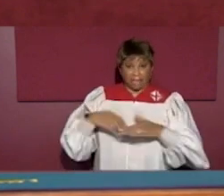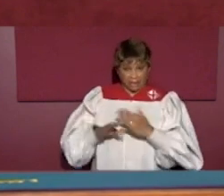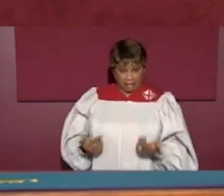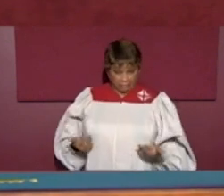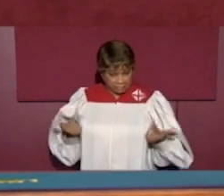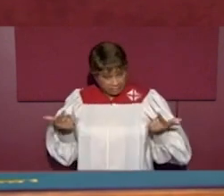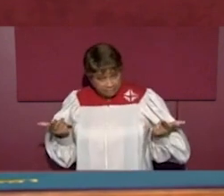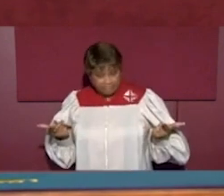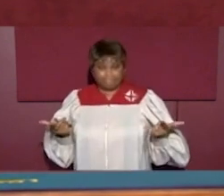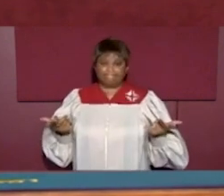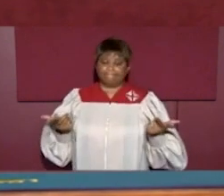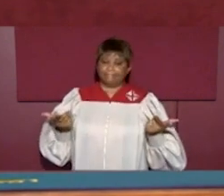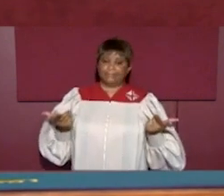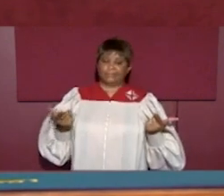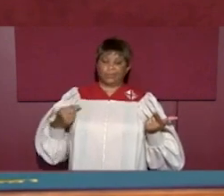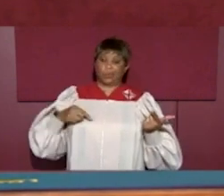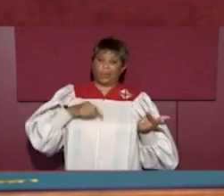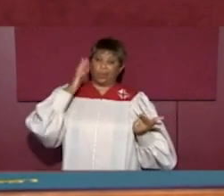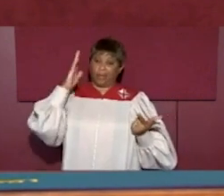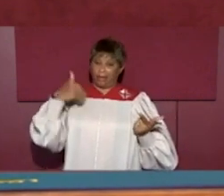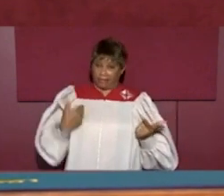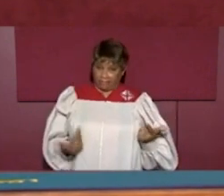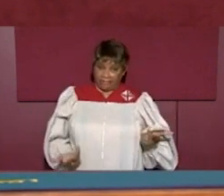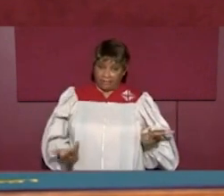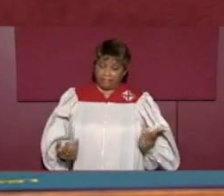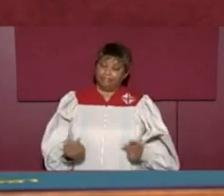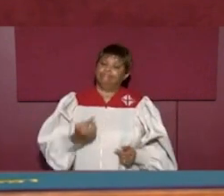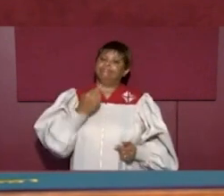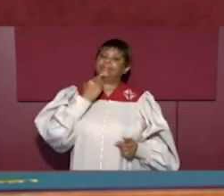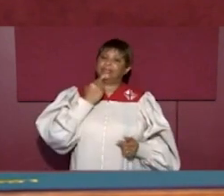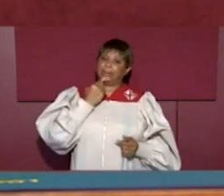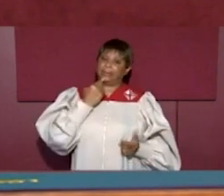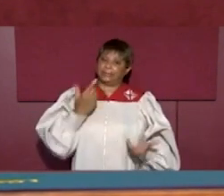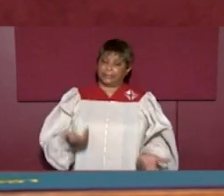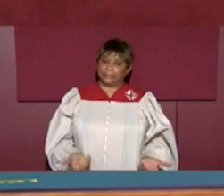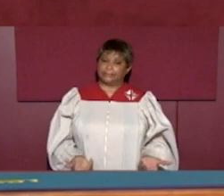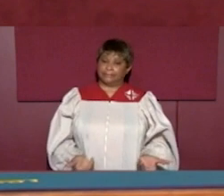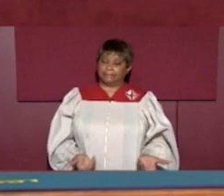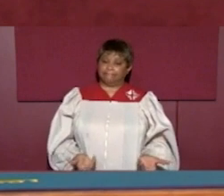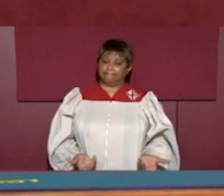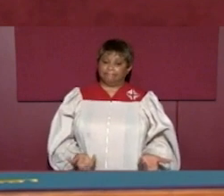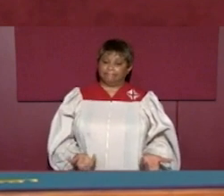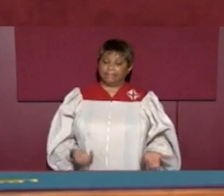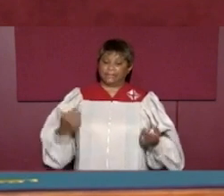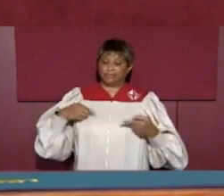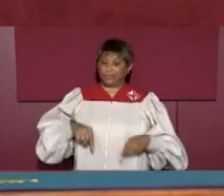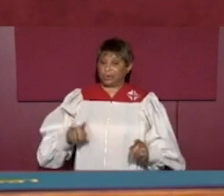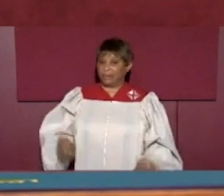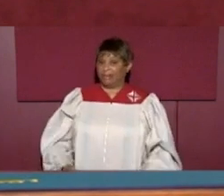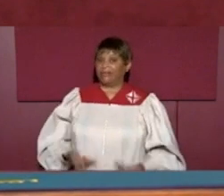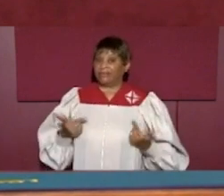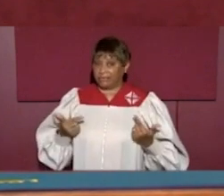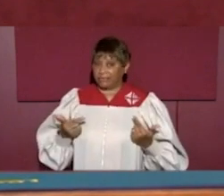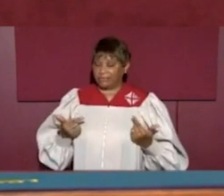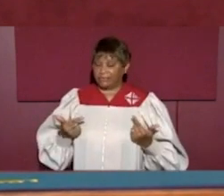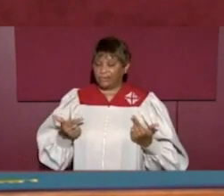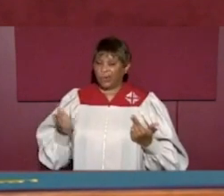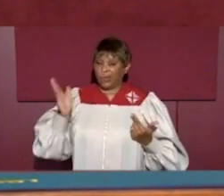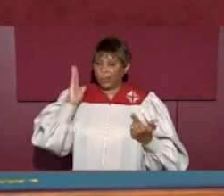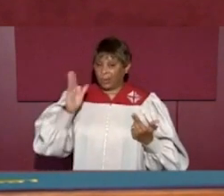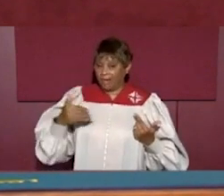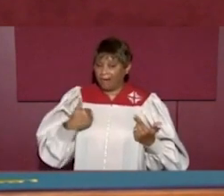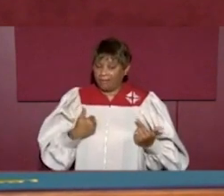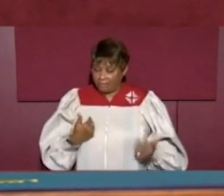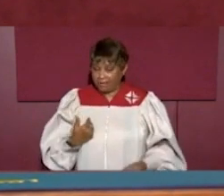life, we will have disappointments. In life, we will